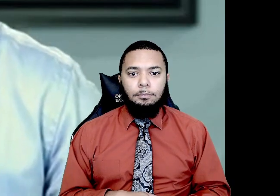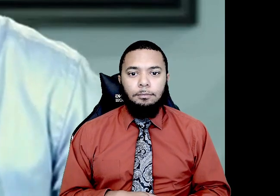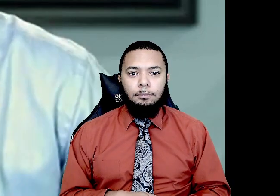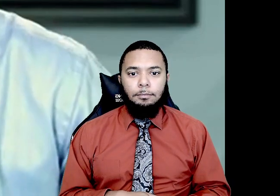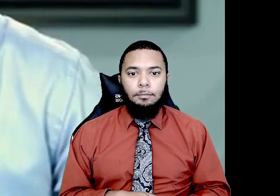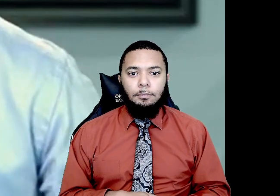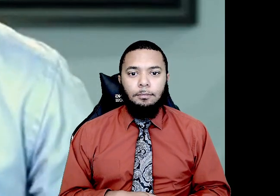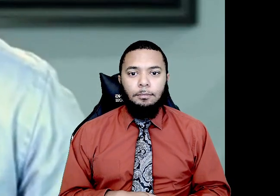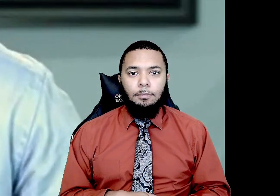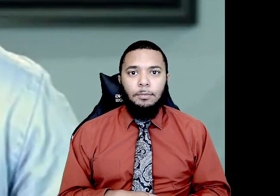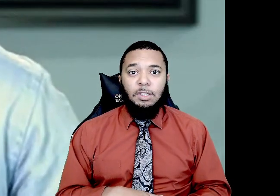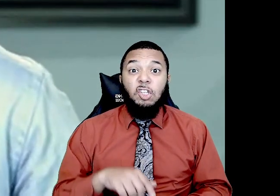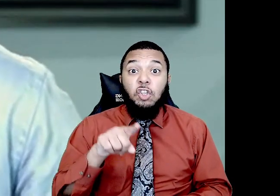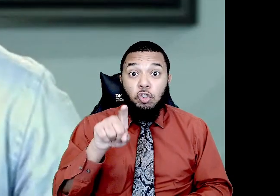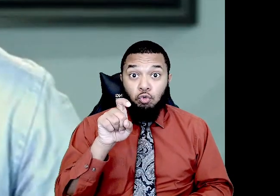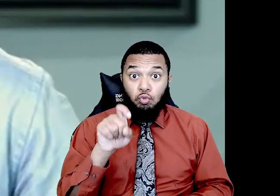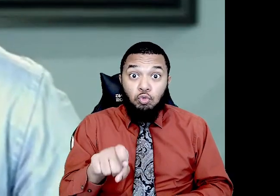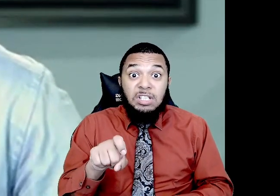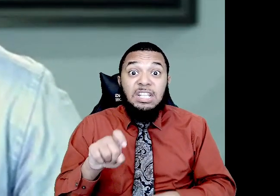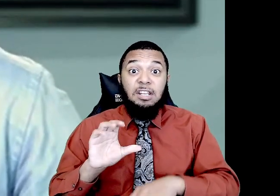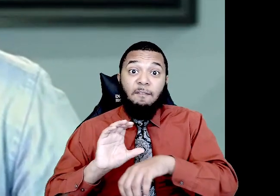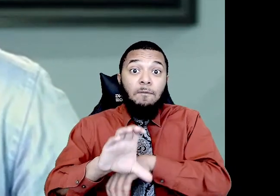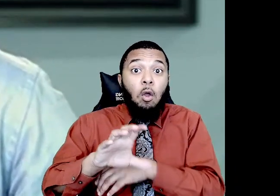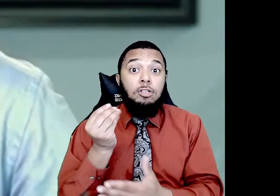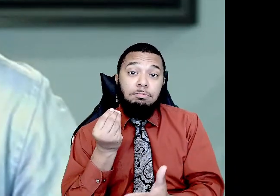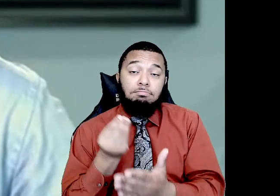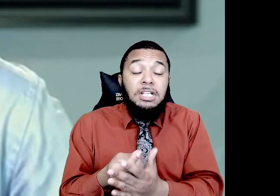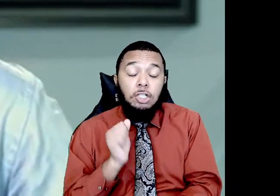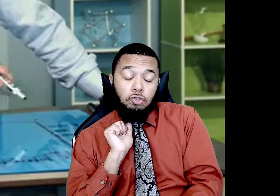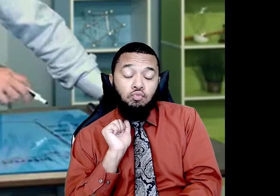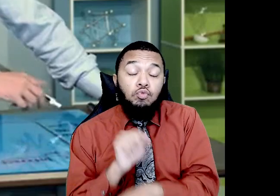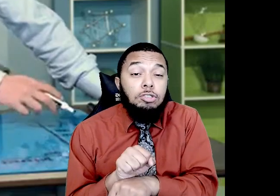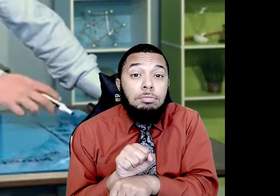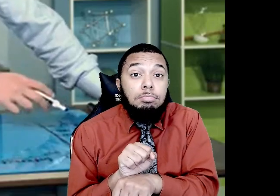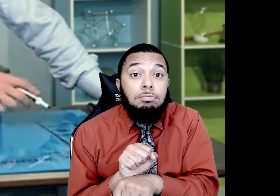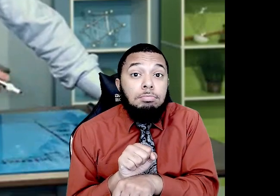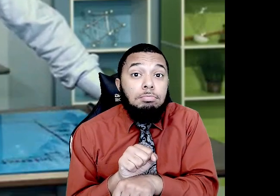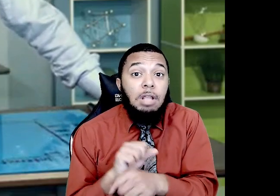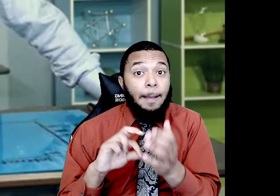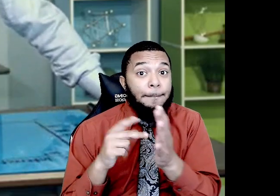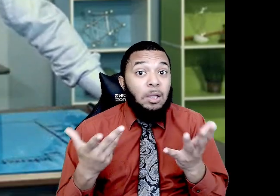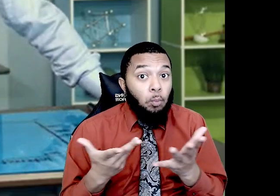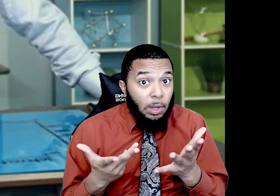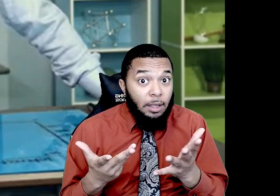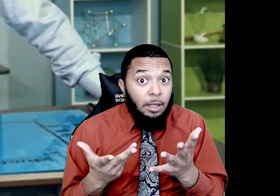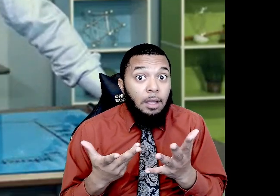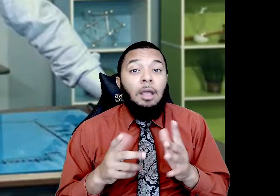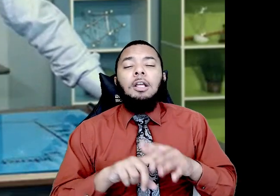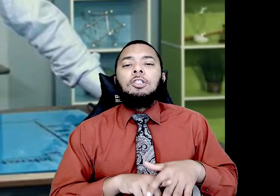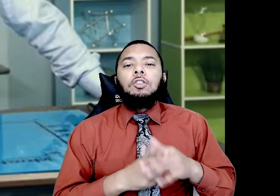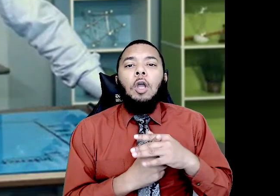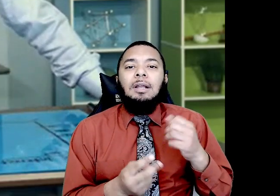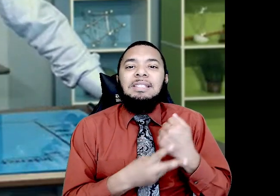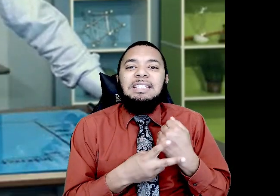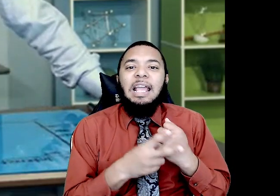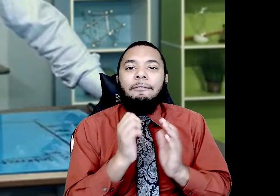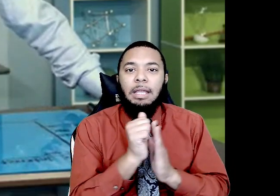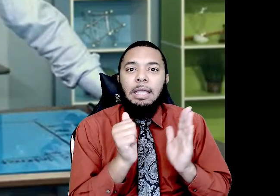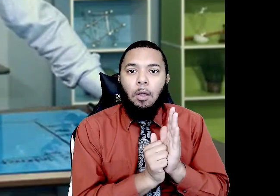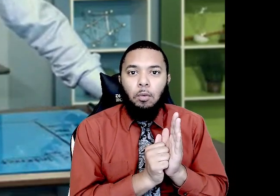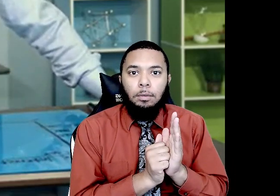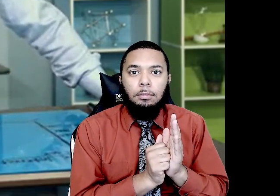You need to put that money to work. And what I mean by that is opening up a savings account, because instead of